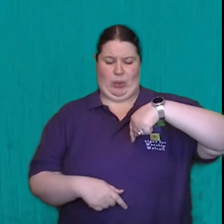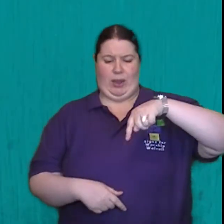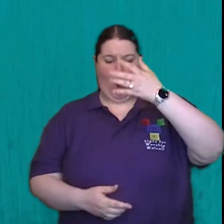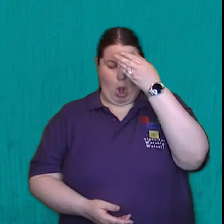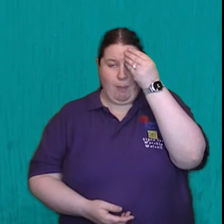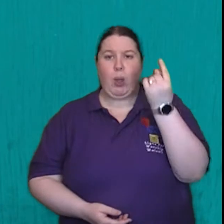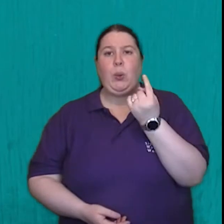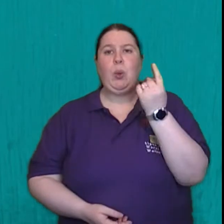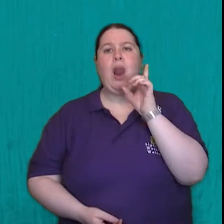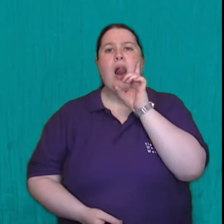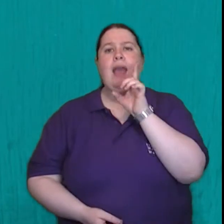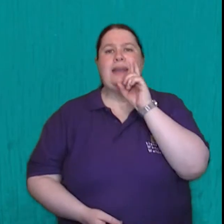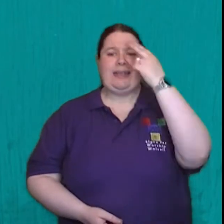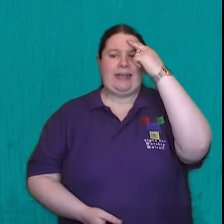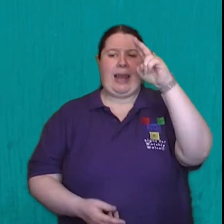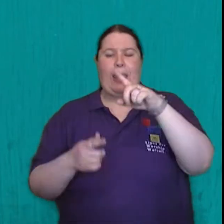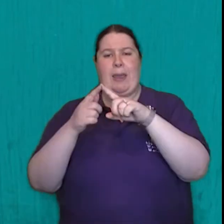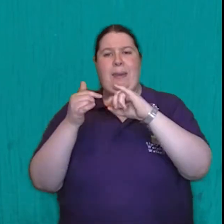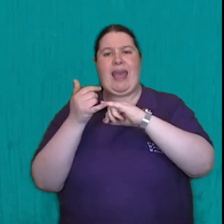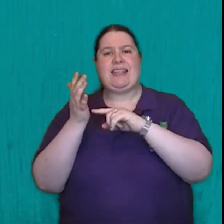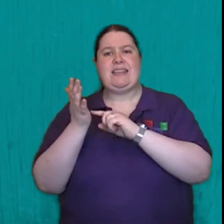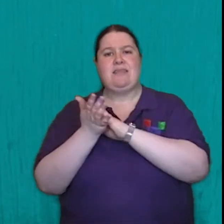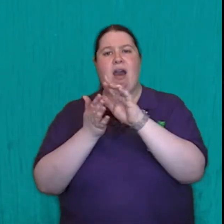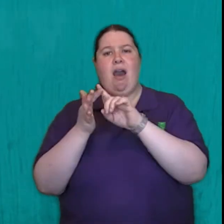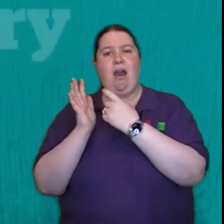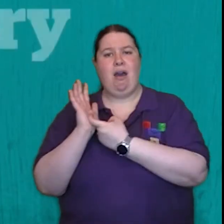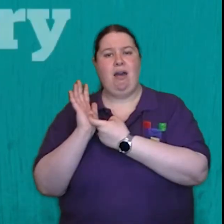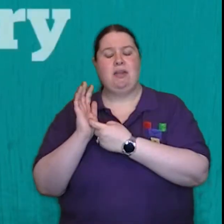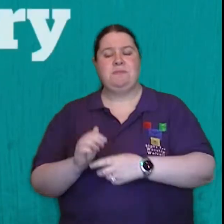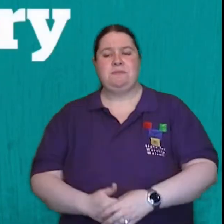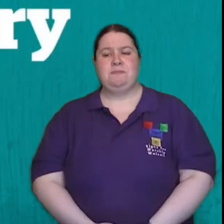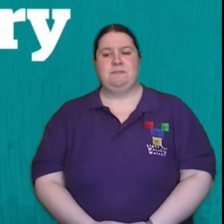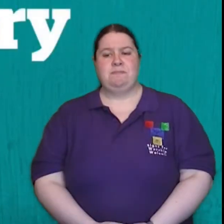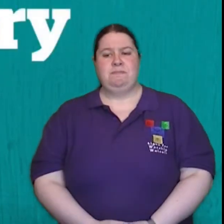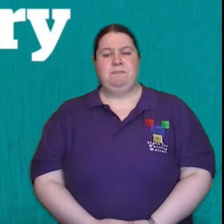This week, we are learning about a lady called Esther.